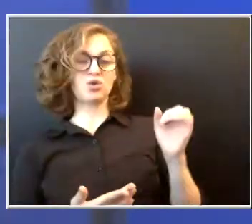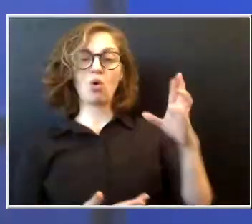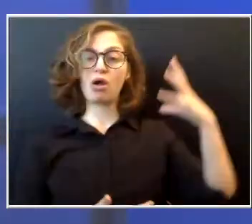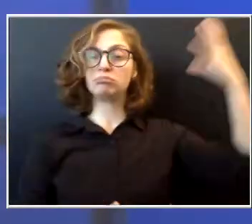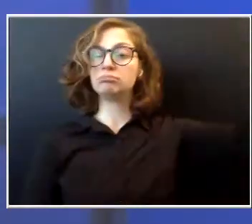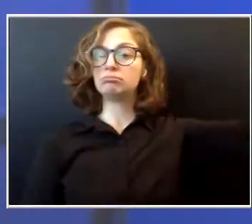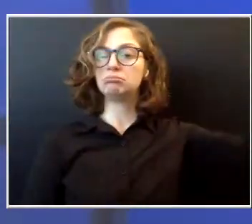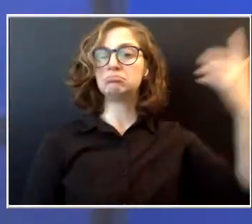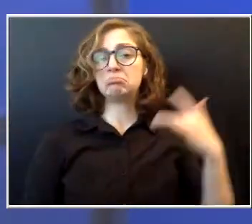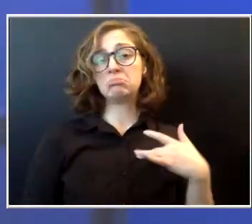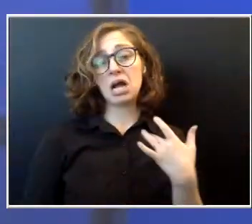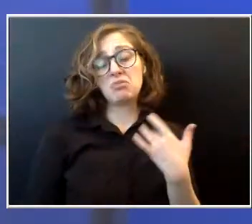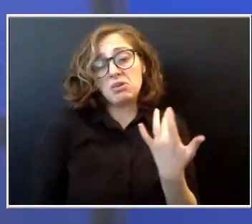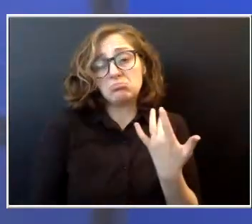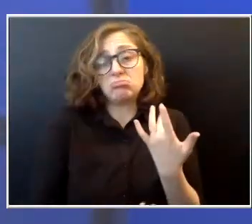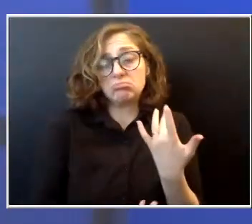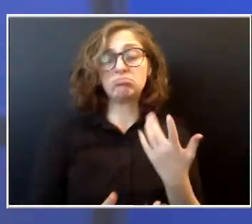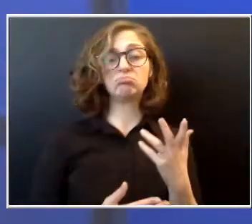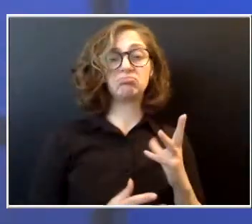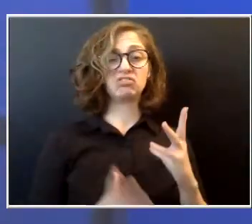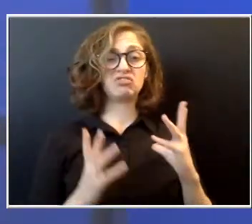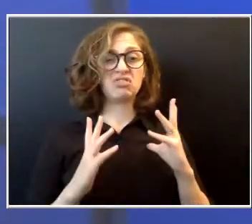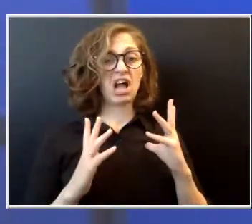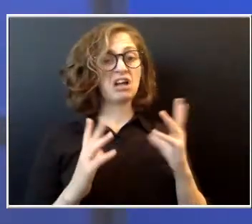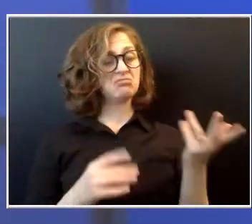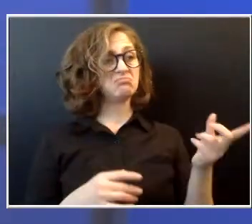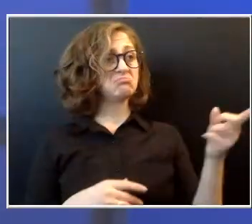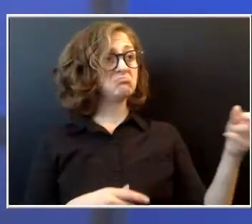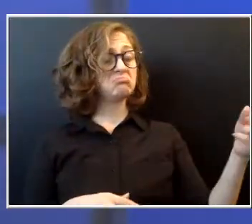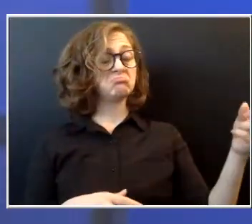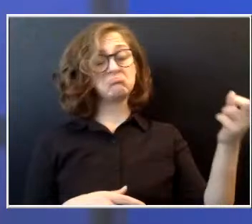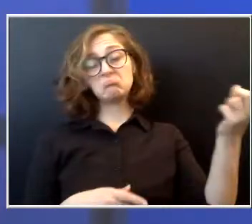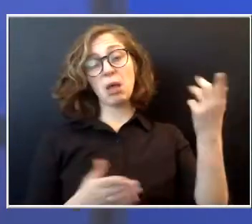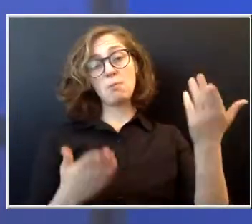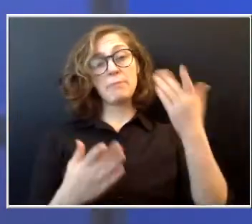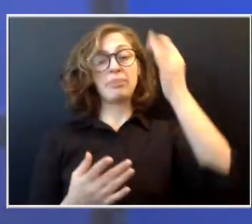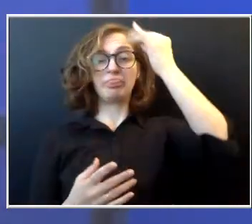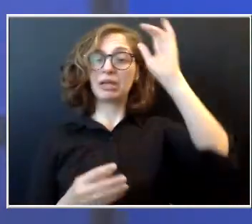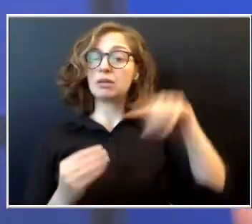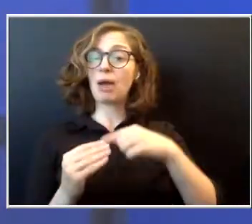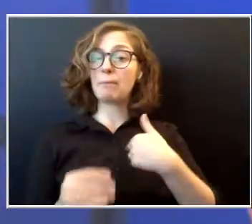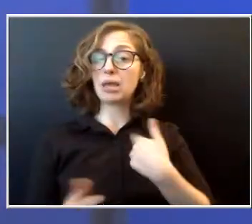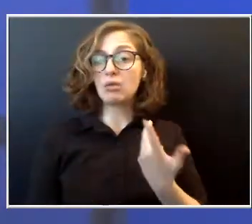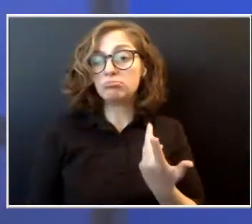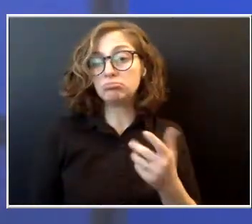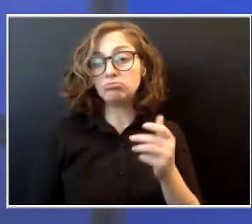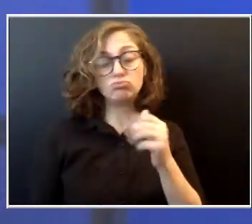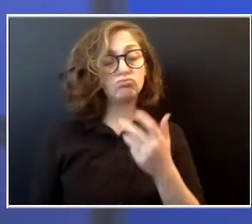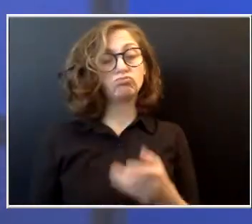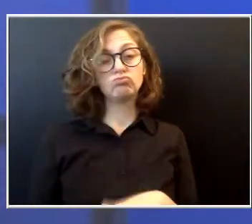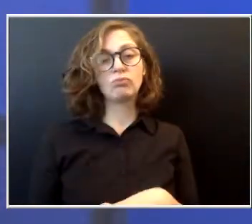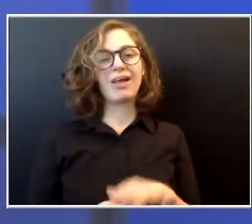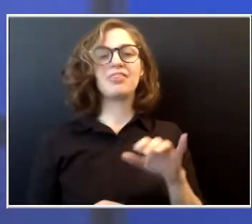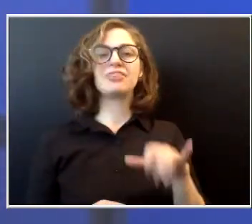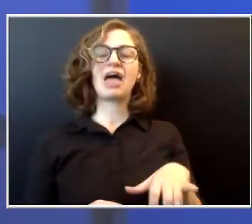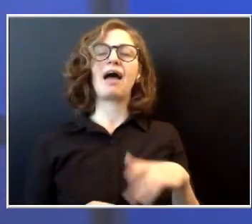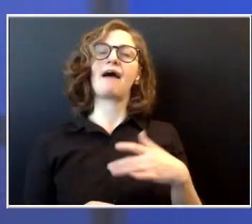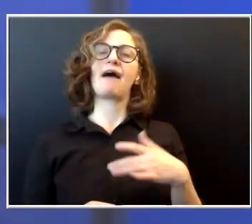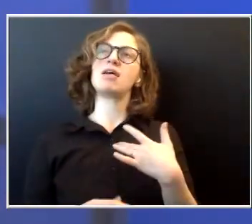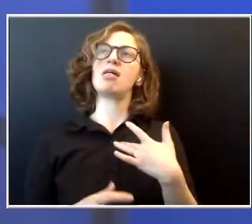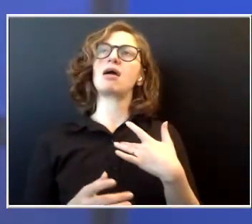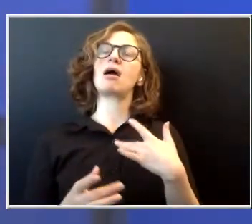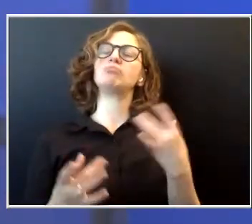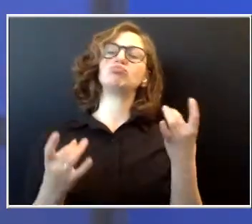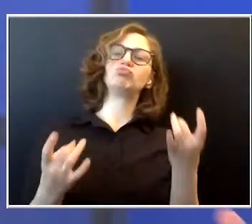They're not certainly out doing something terrible. And so that calm, that presence that you get with love can be very,